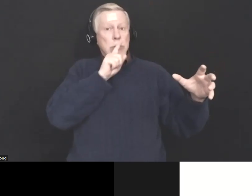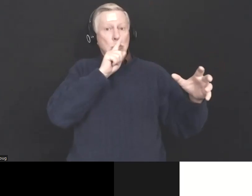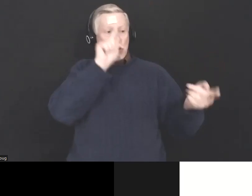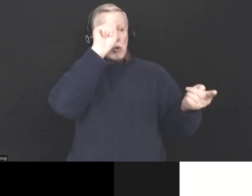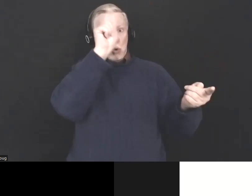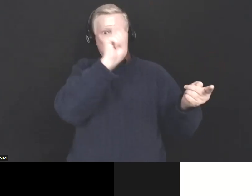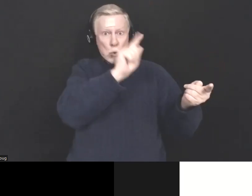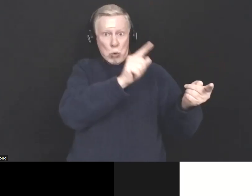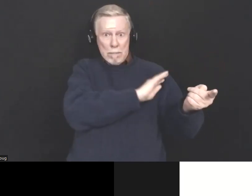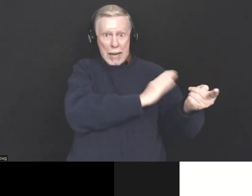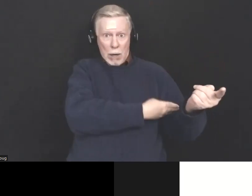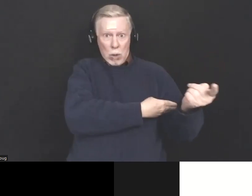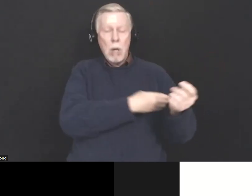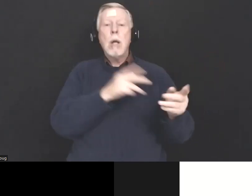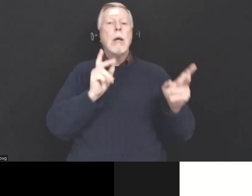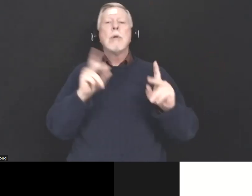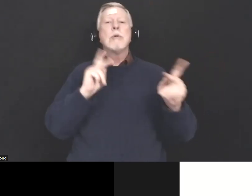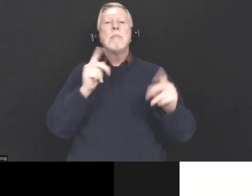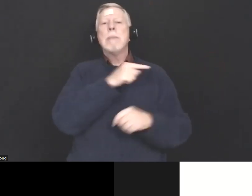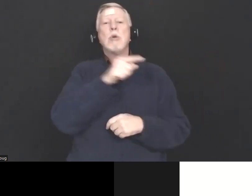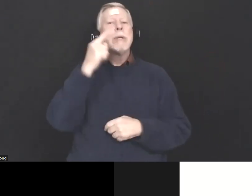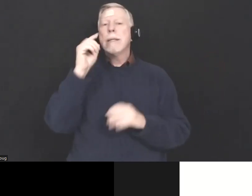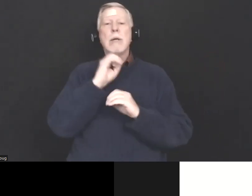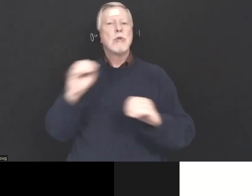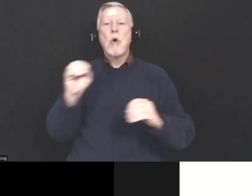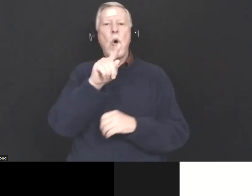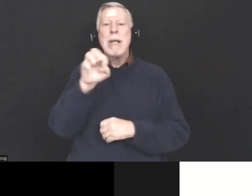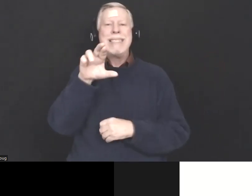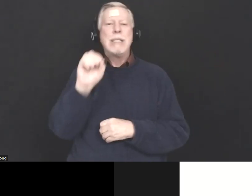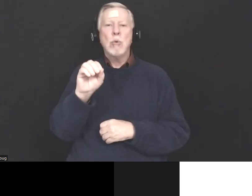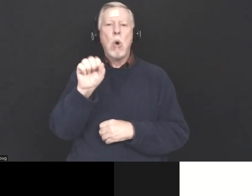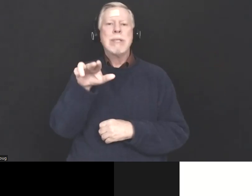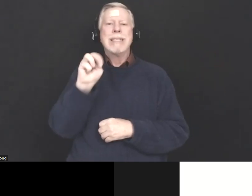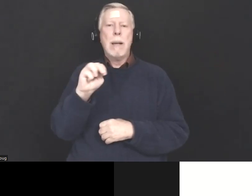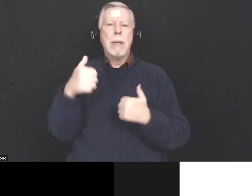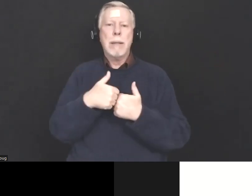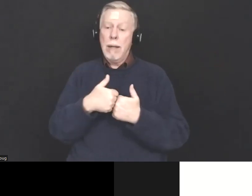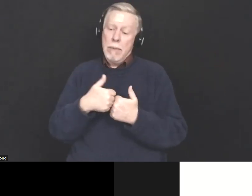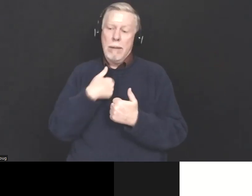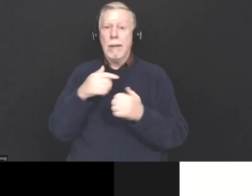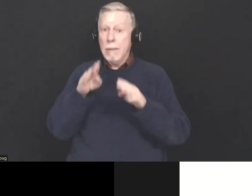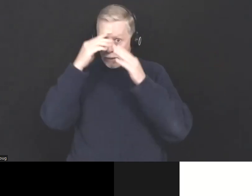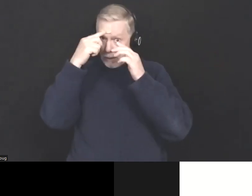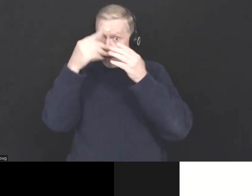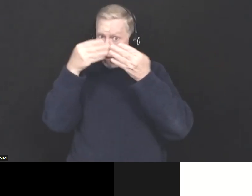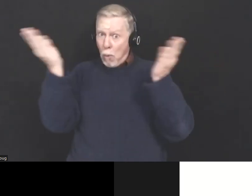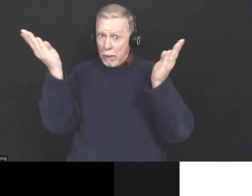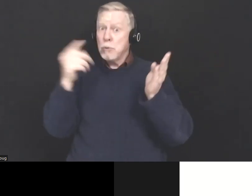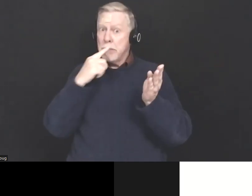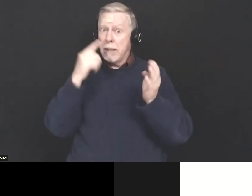These people who think there's no zero-sum game, I'm open to being educated, but I don't see that, right?